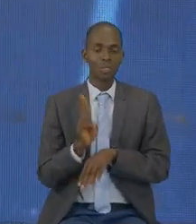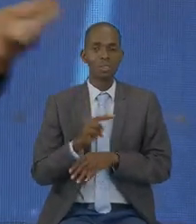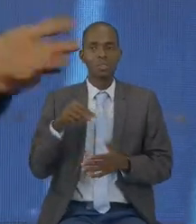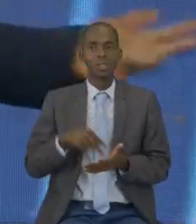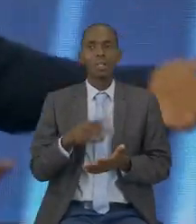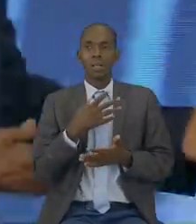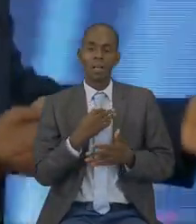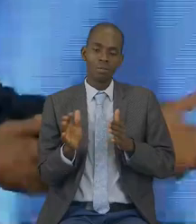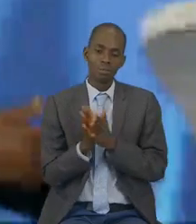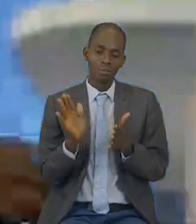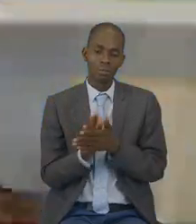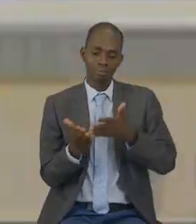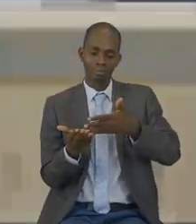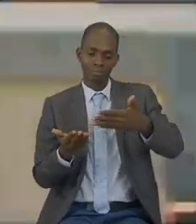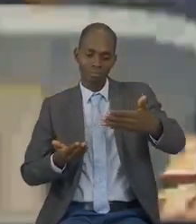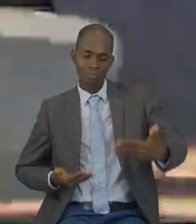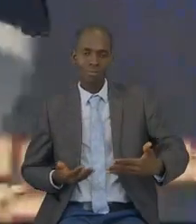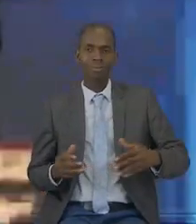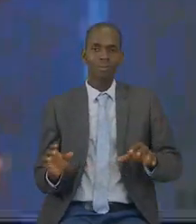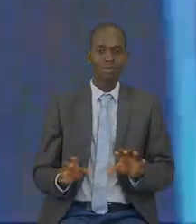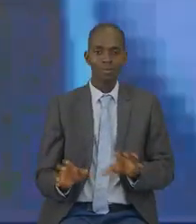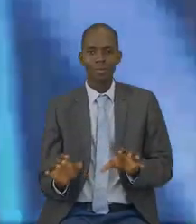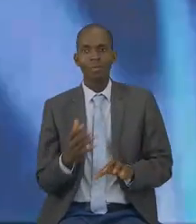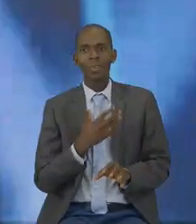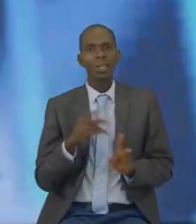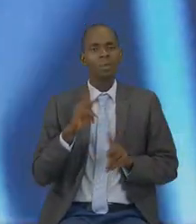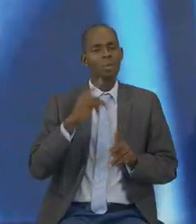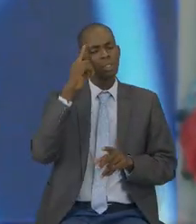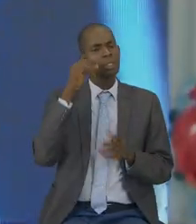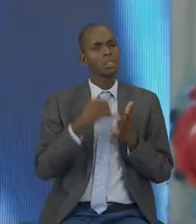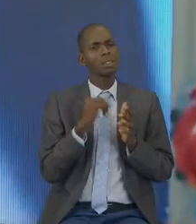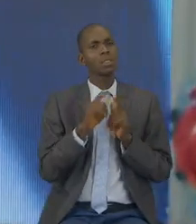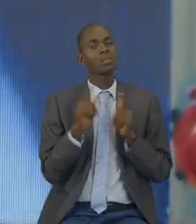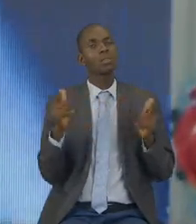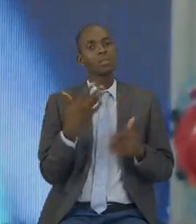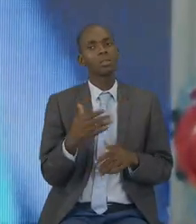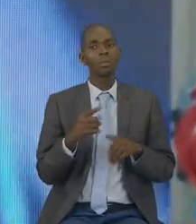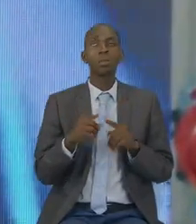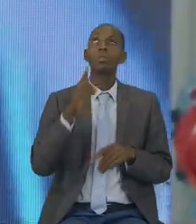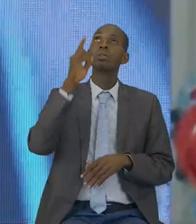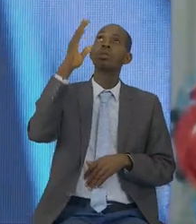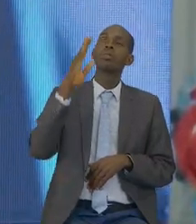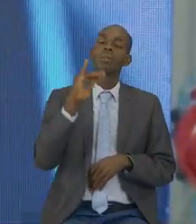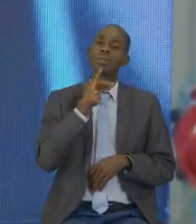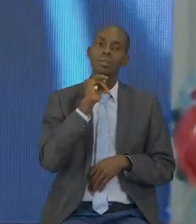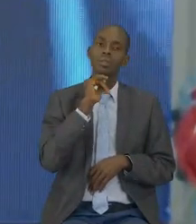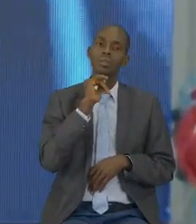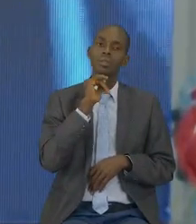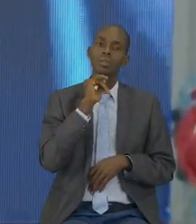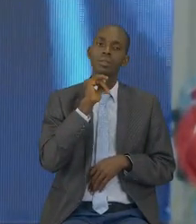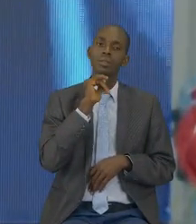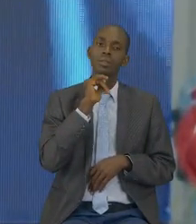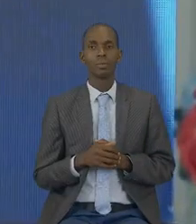rigmarole and all the gymnastics, and the people think it's a great thing, but God is not there. It's